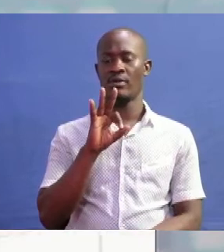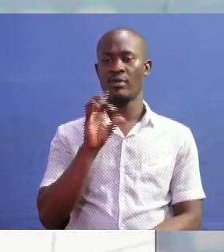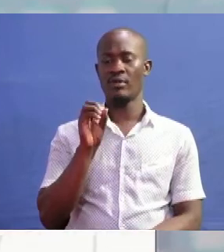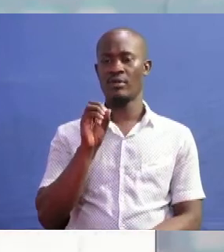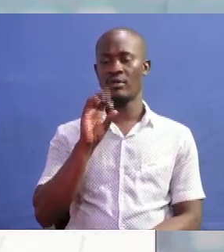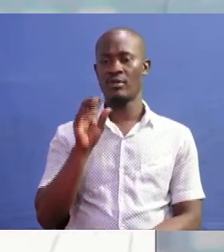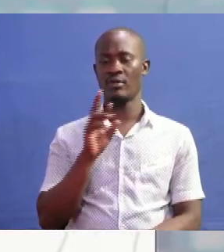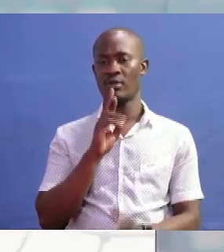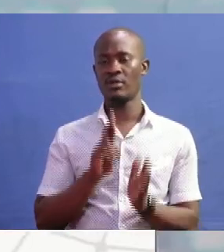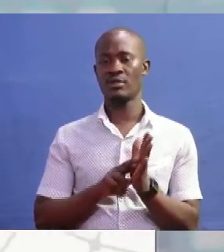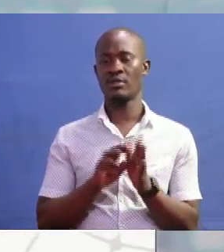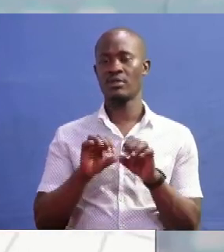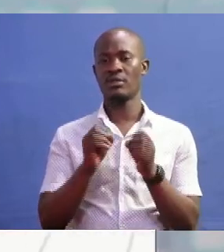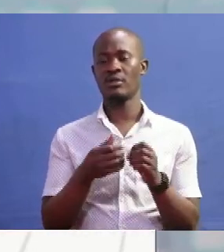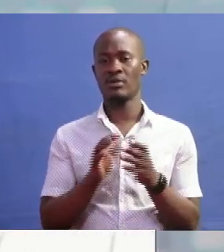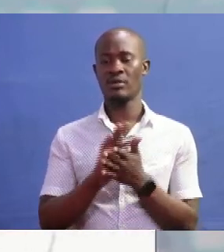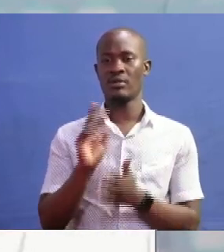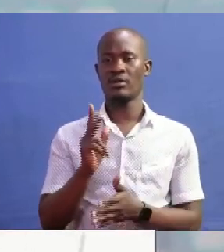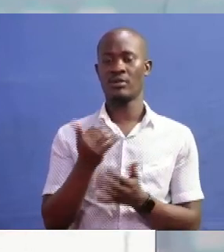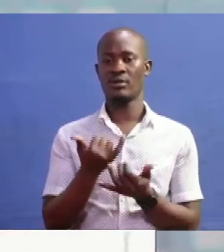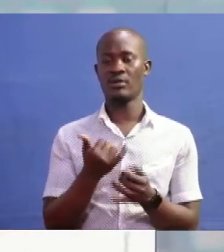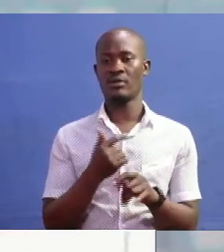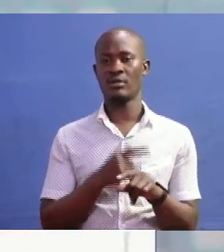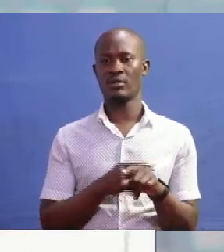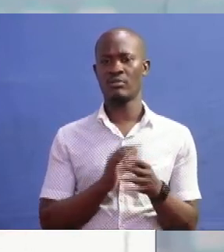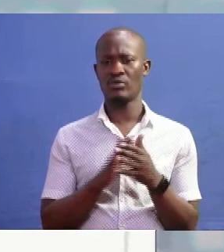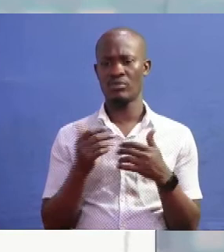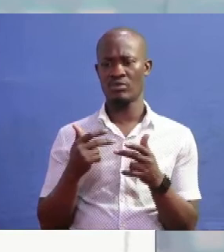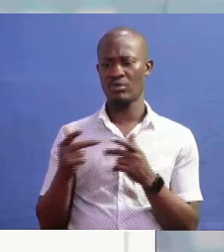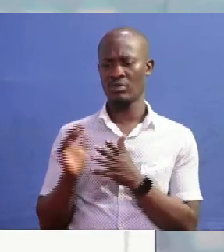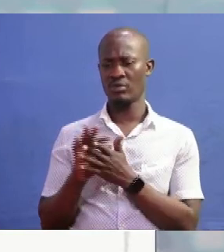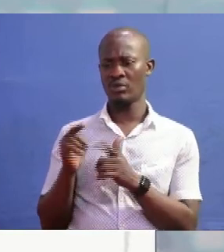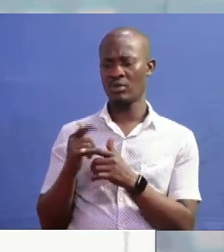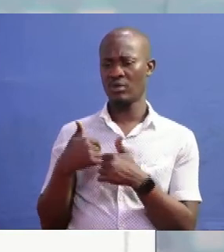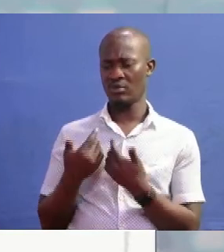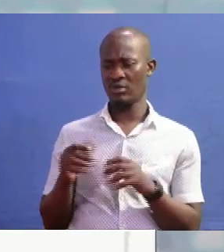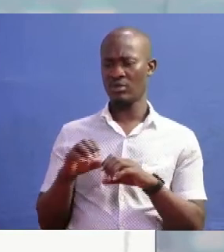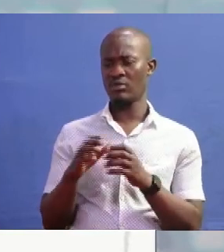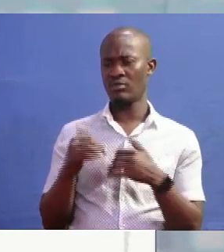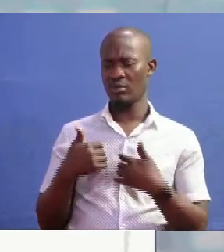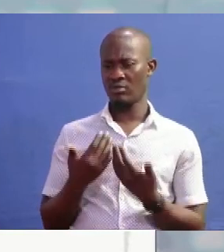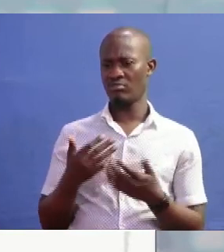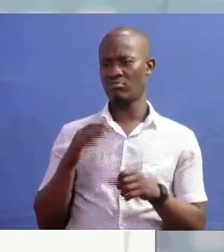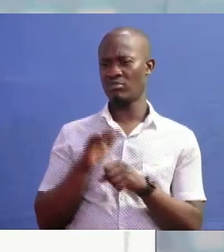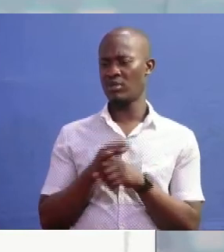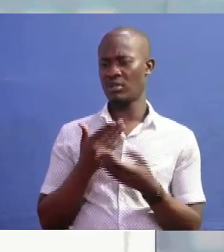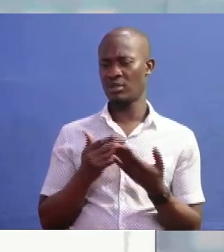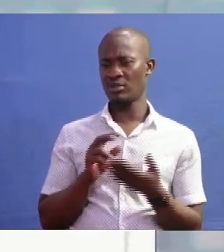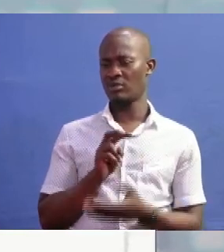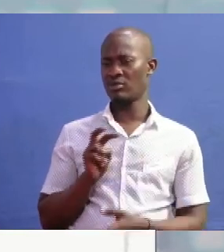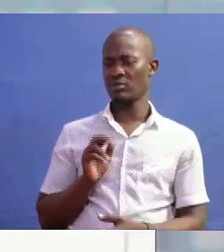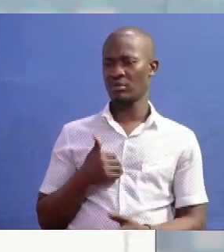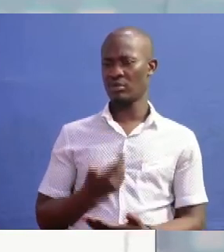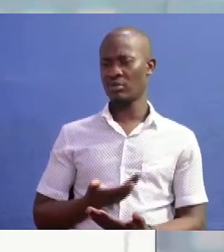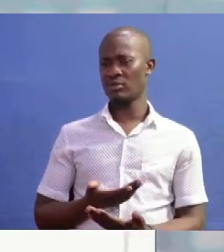registered circles in Kenya. And whenever you considering the different circles, there is several things that you have to look at. You have to look at the